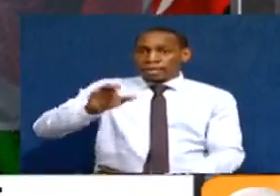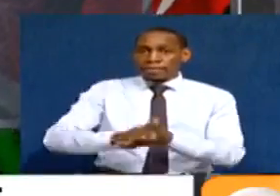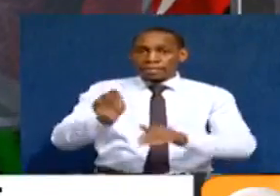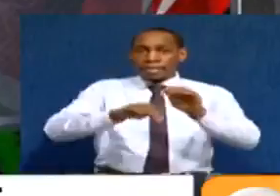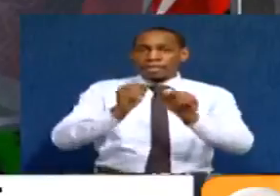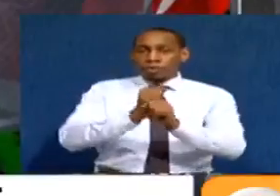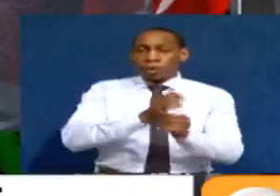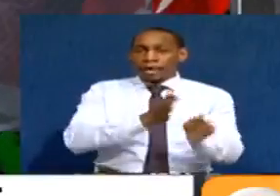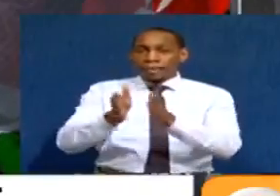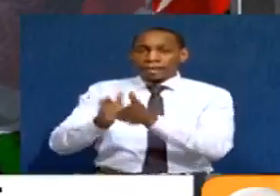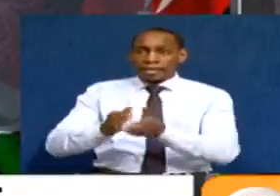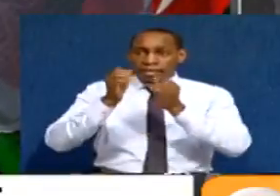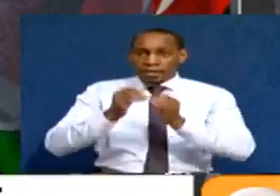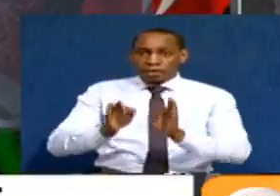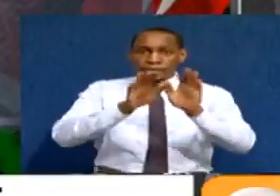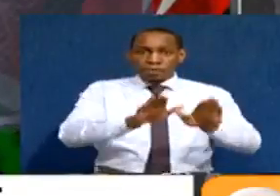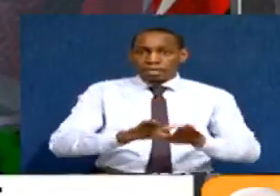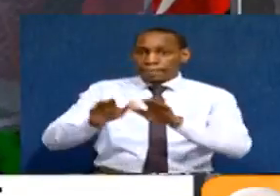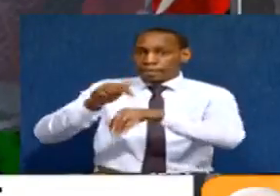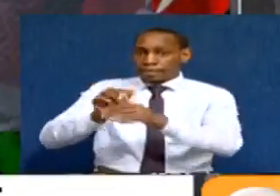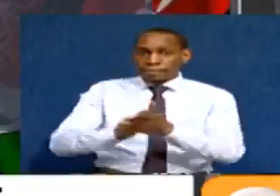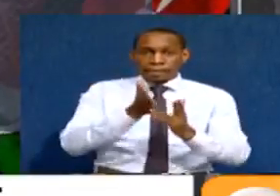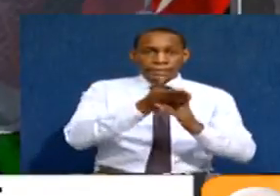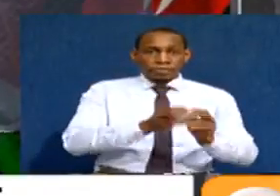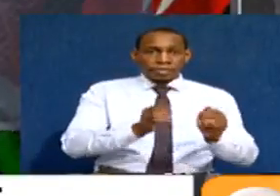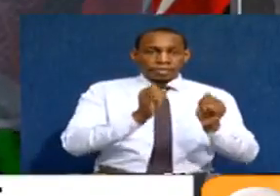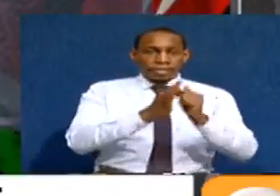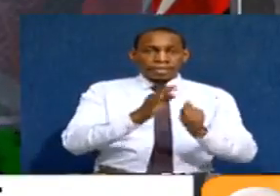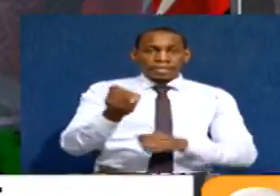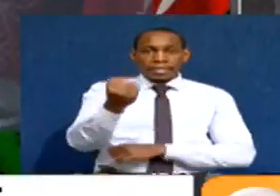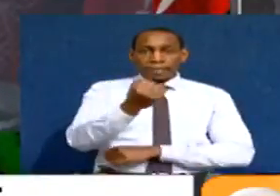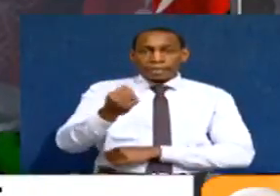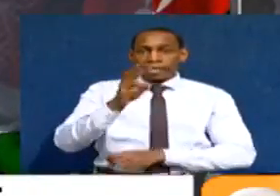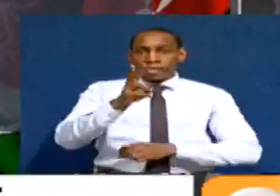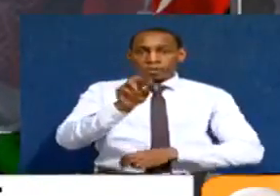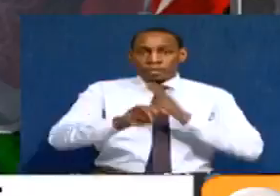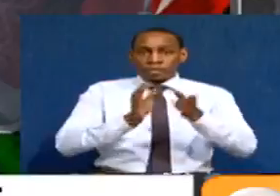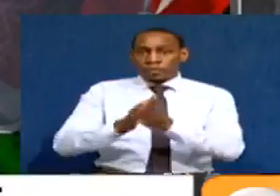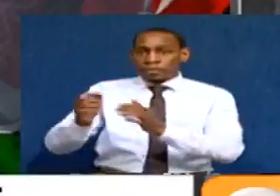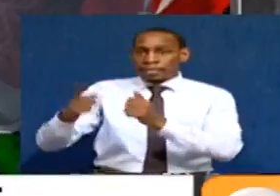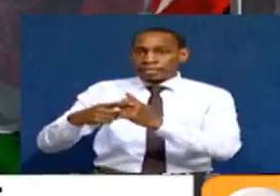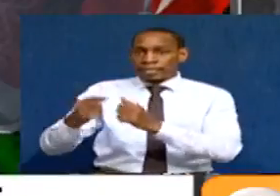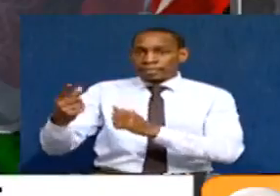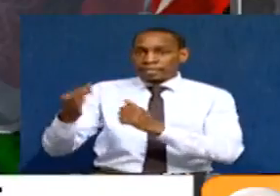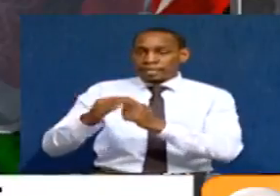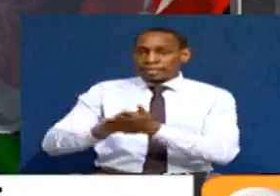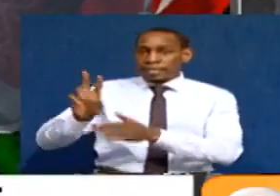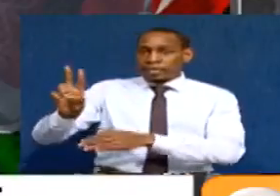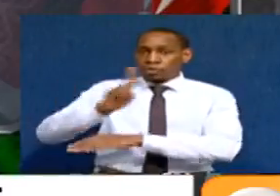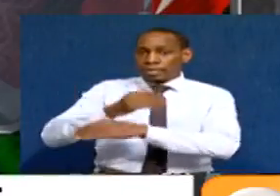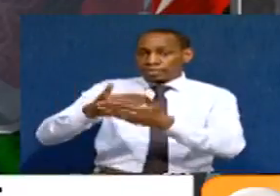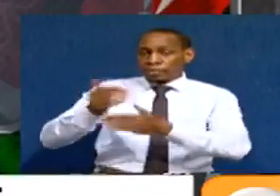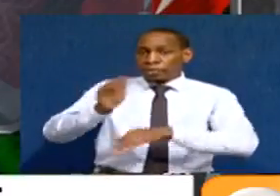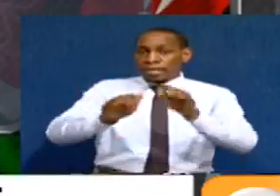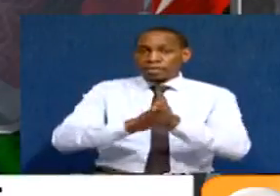election operations plan, the official campaign season will run between 30th of May 2022 and 6th August, being 2 days to the